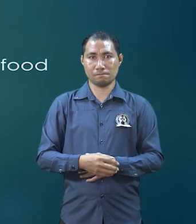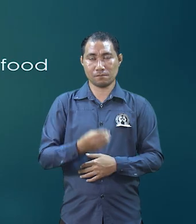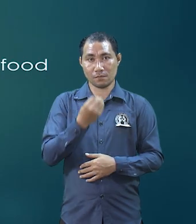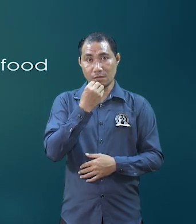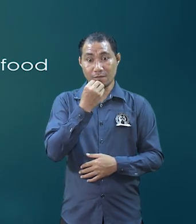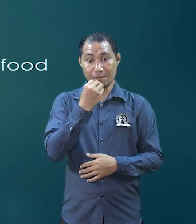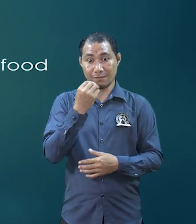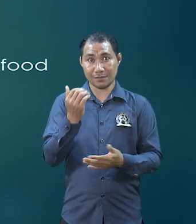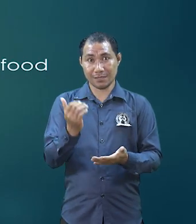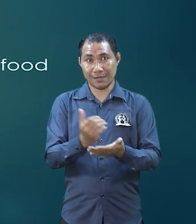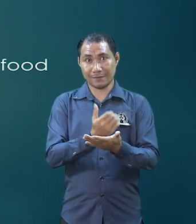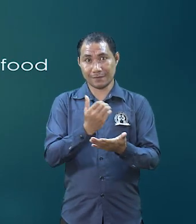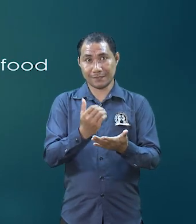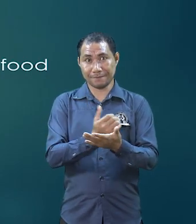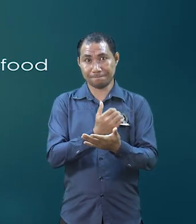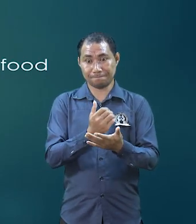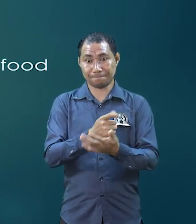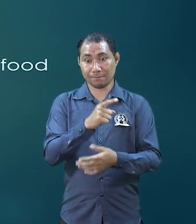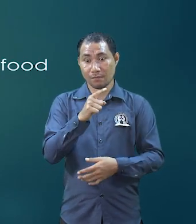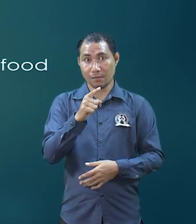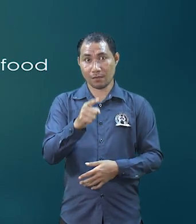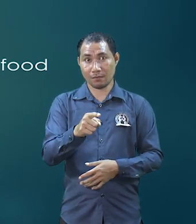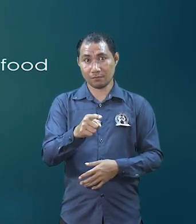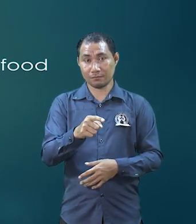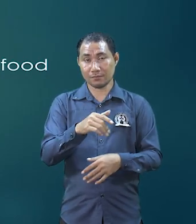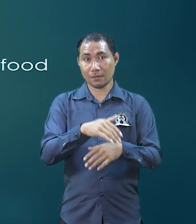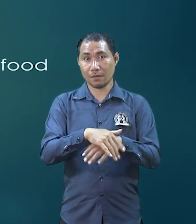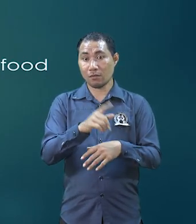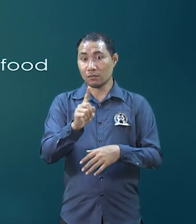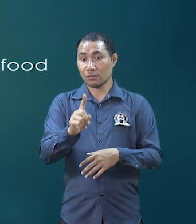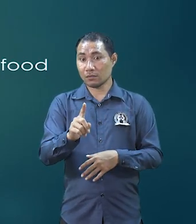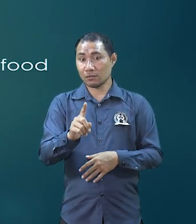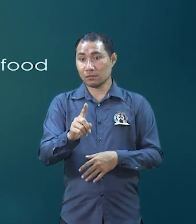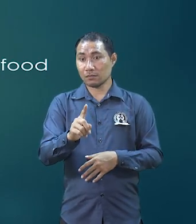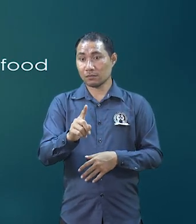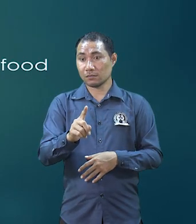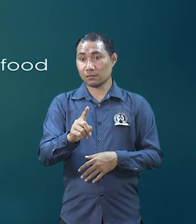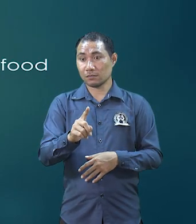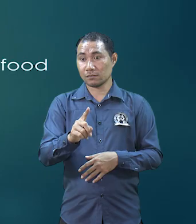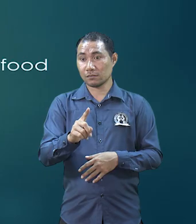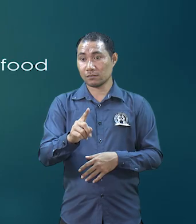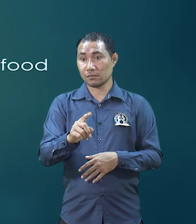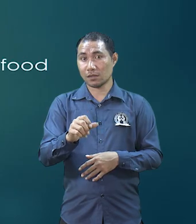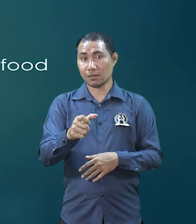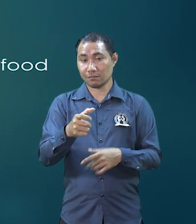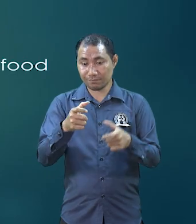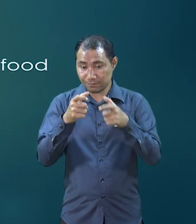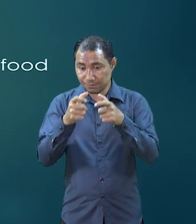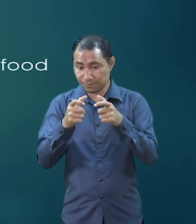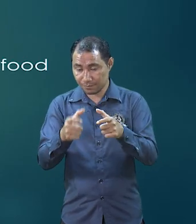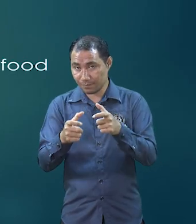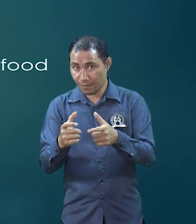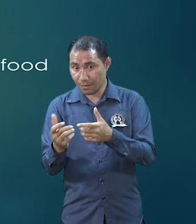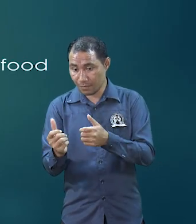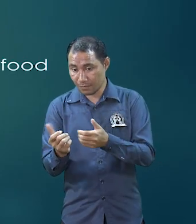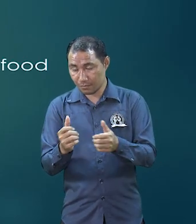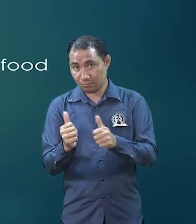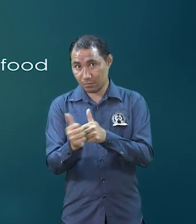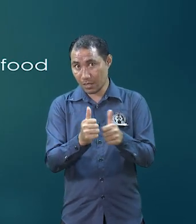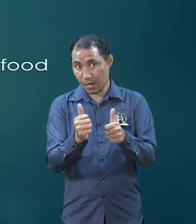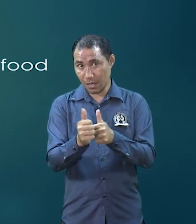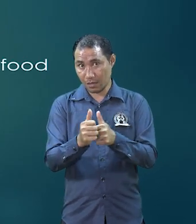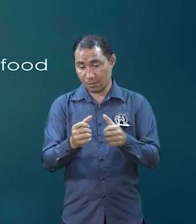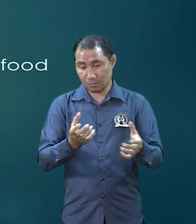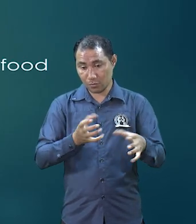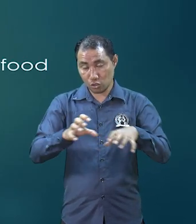Food safety also refers to the appropriate measures taken to properly handle, cook, and